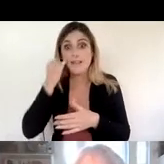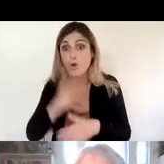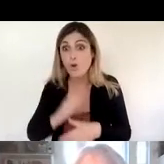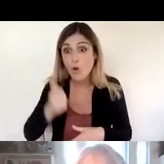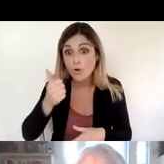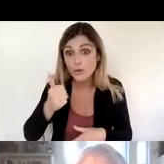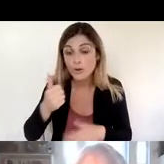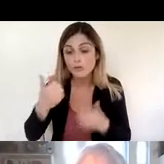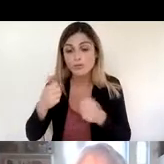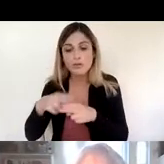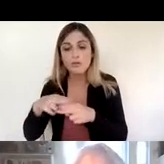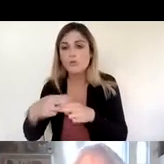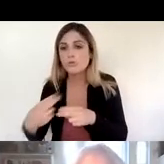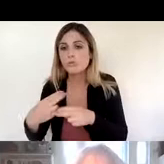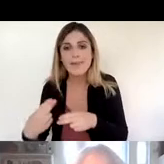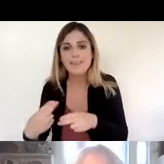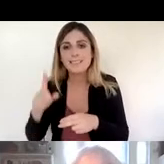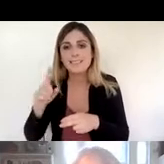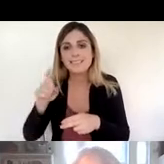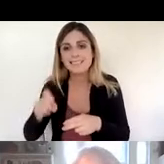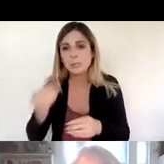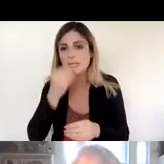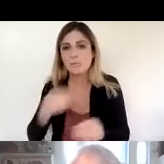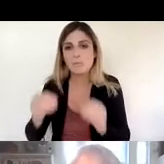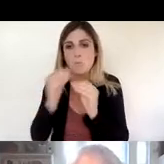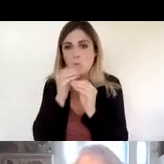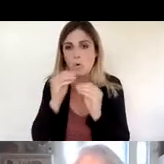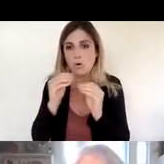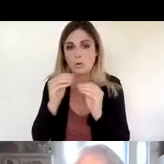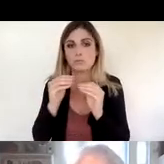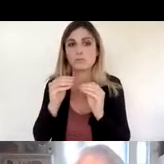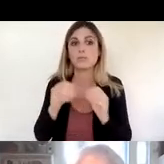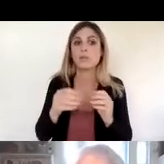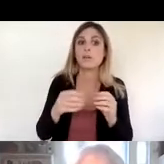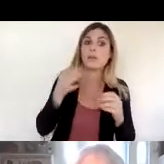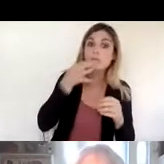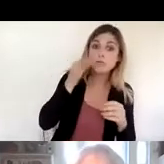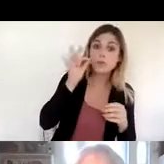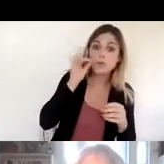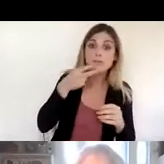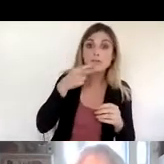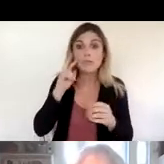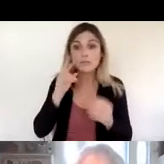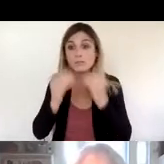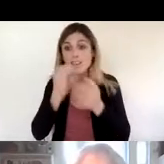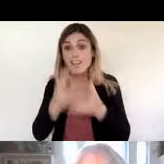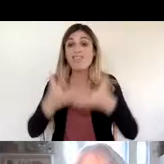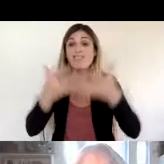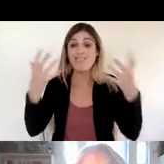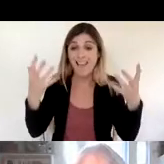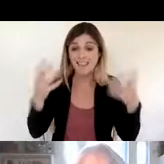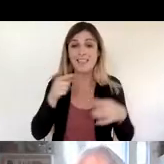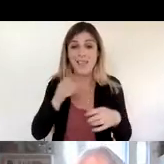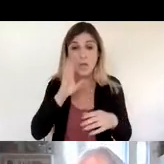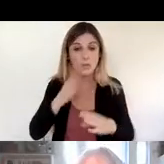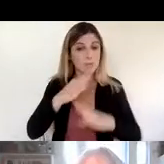vegetables. I'm sure that you are already doing that. There are so many reasons for doing it. They will protect your bone health in addition to all